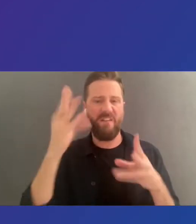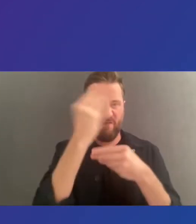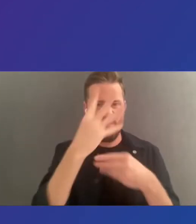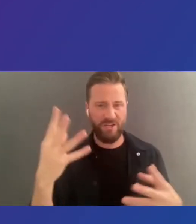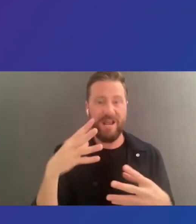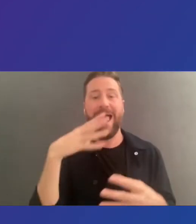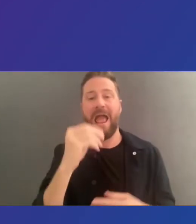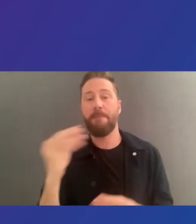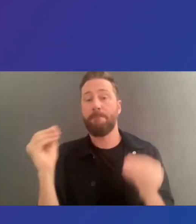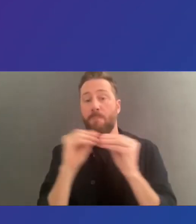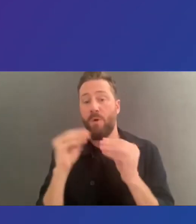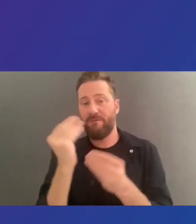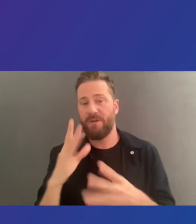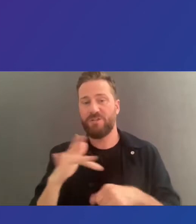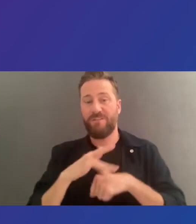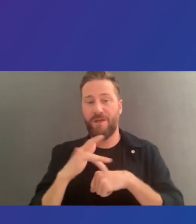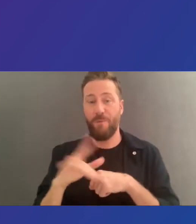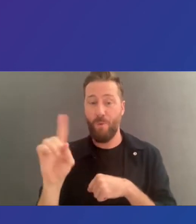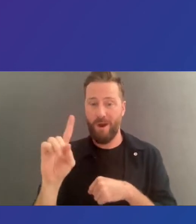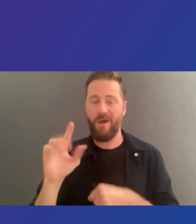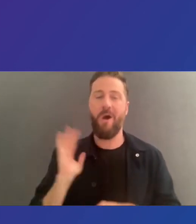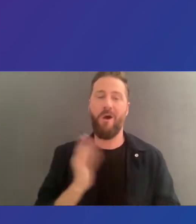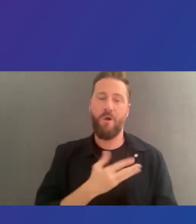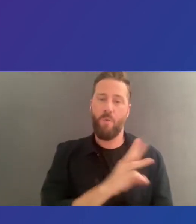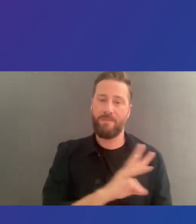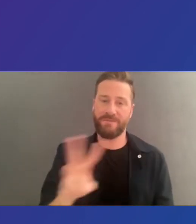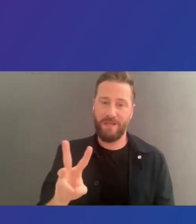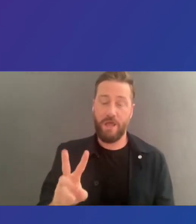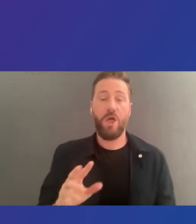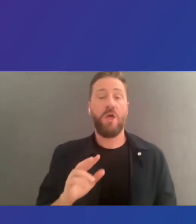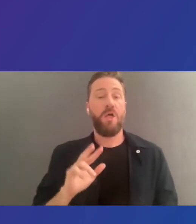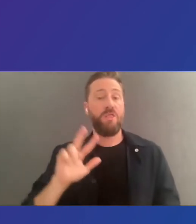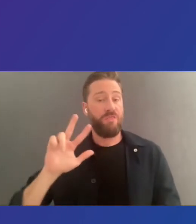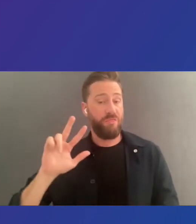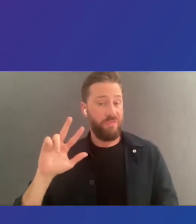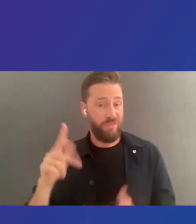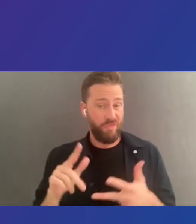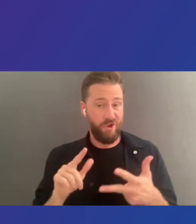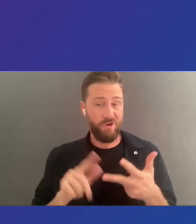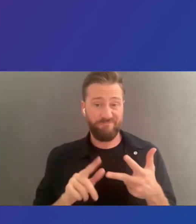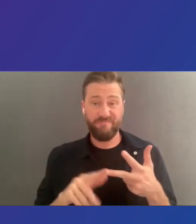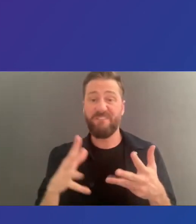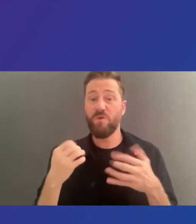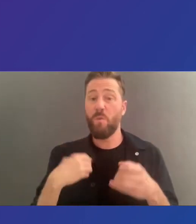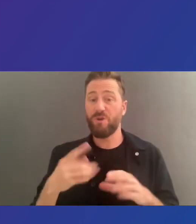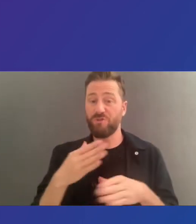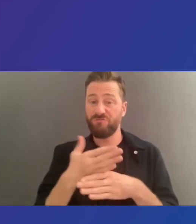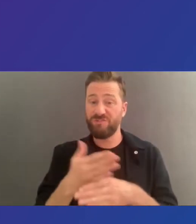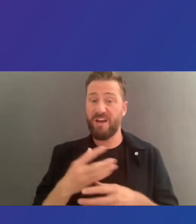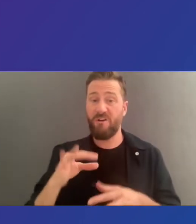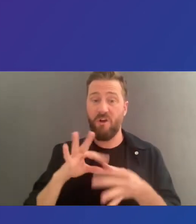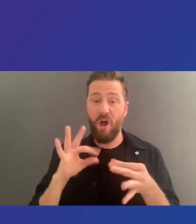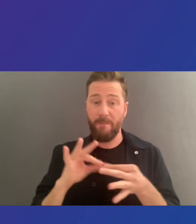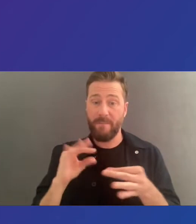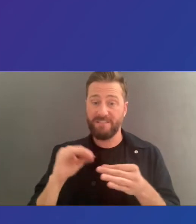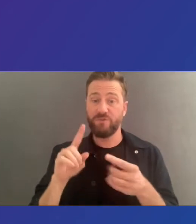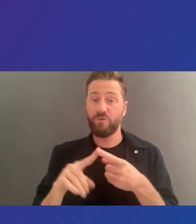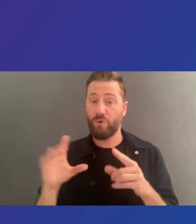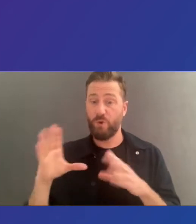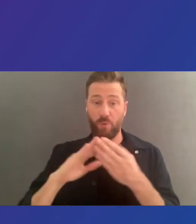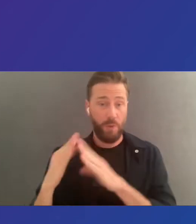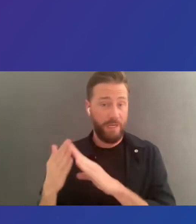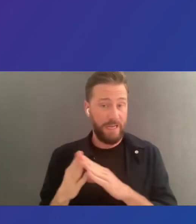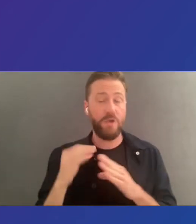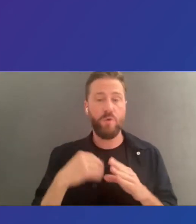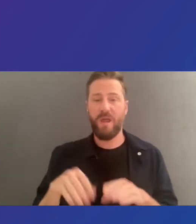website. Third, feel free to post comments you want to share with the community in the chat section to the right of this event